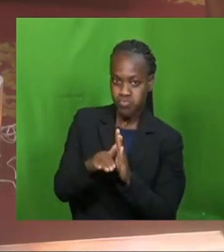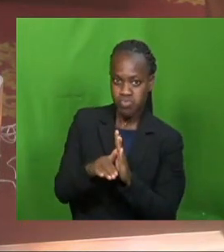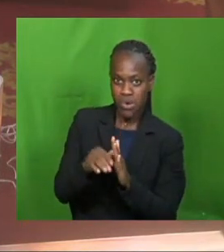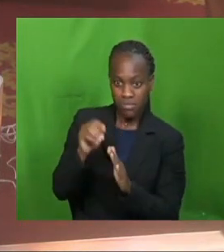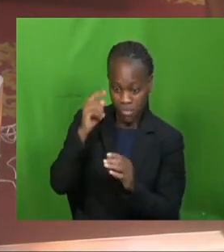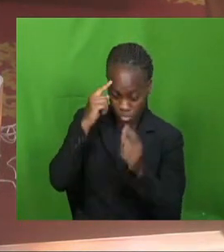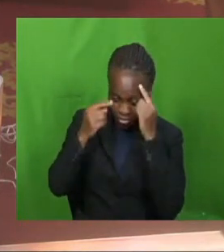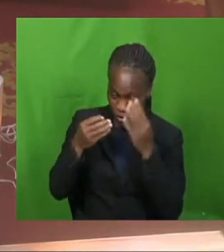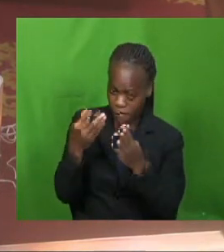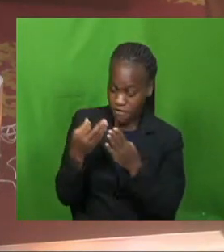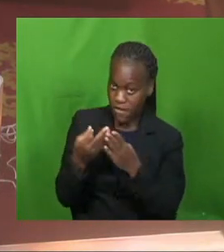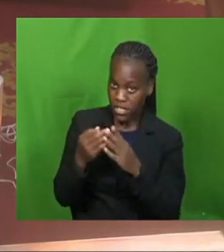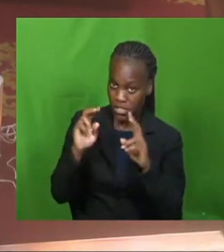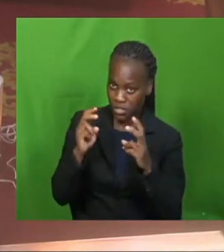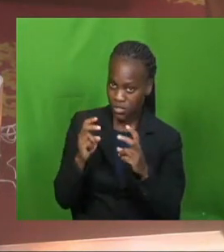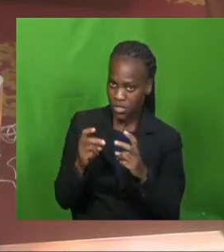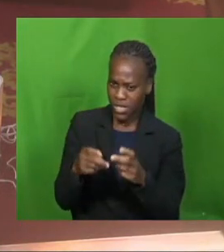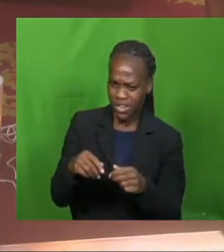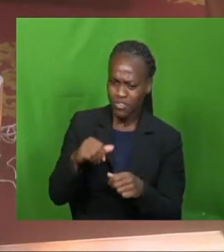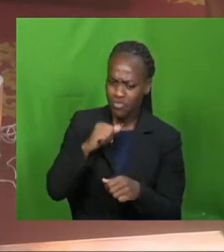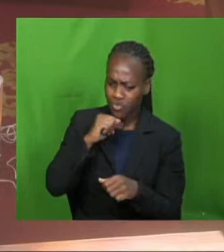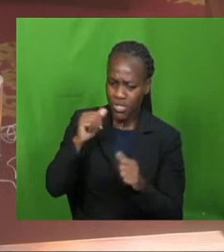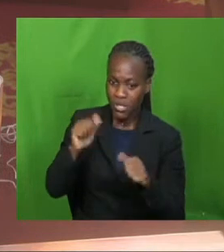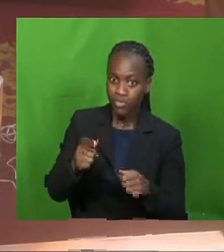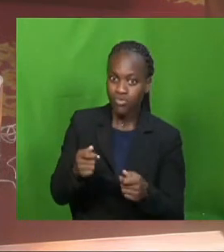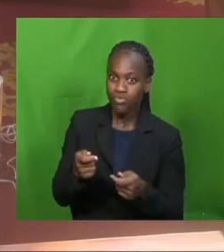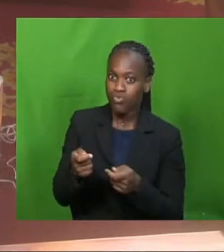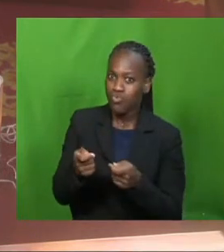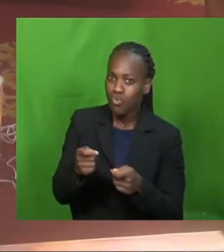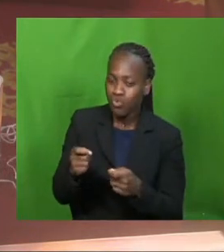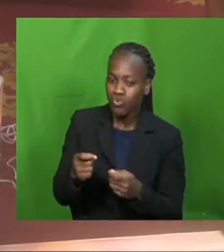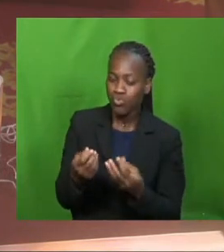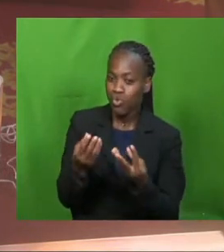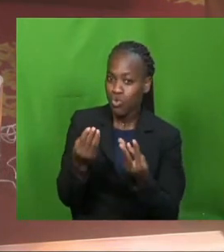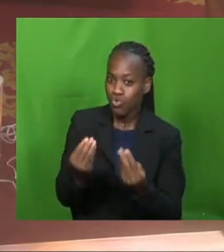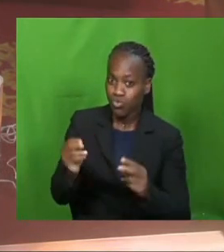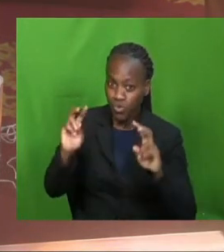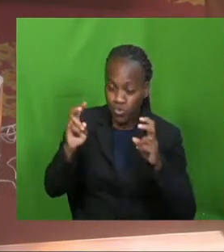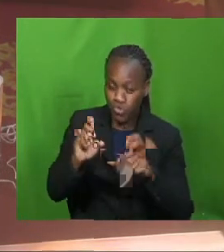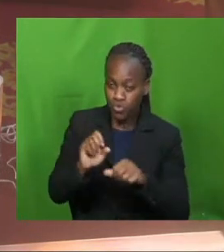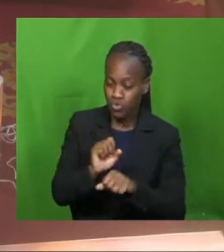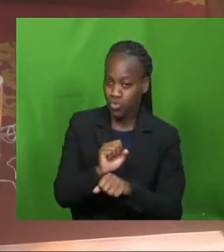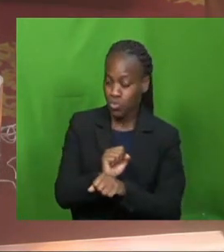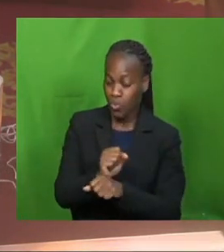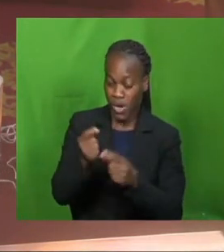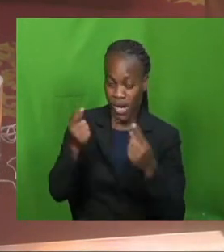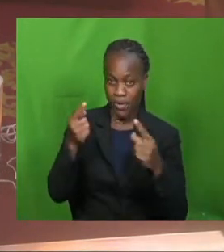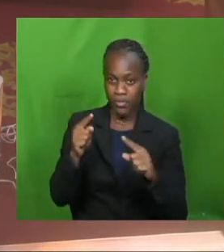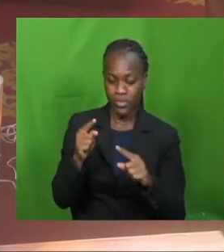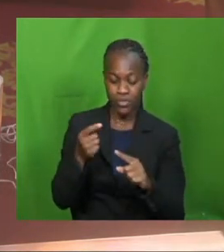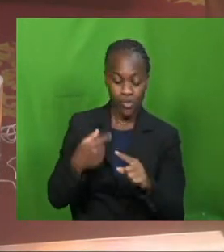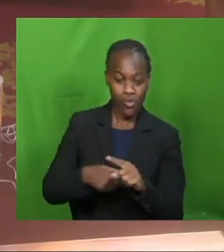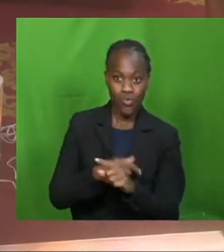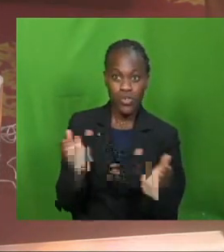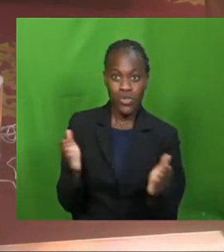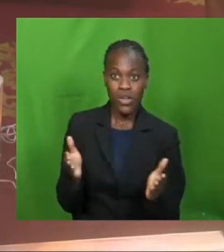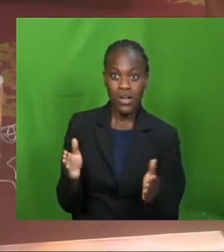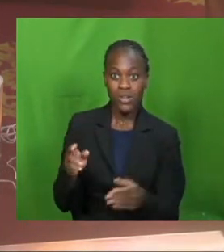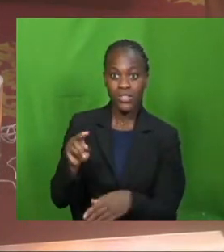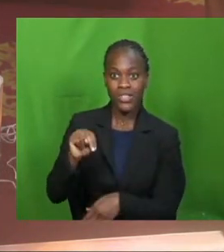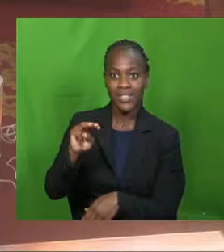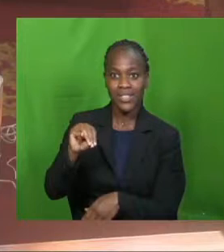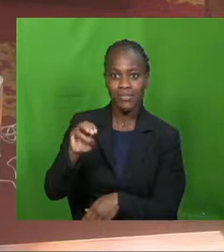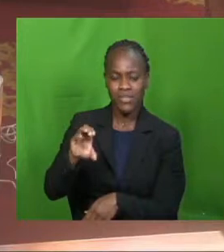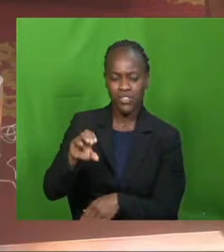handle cases that are reported to them. While we continue to encourage the NMC to stay on course on this path, we also appeal